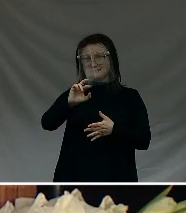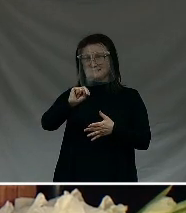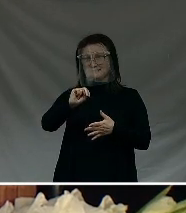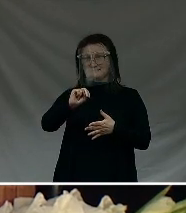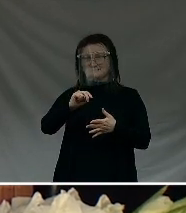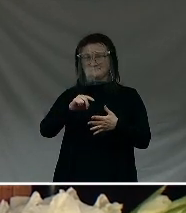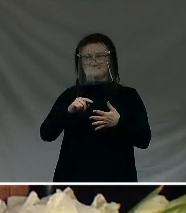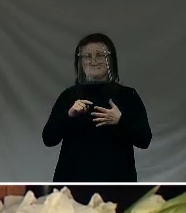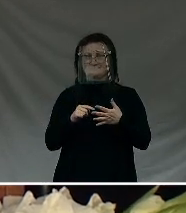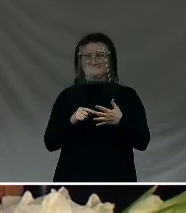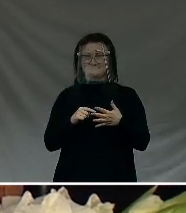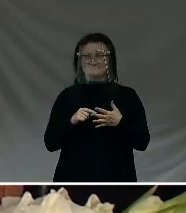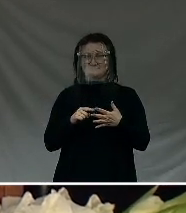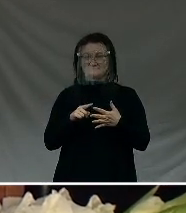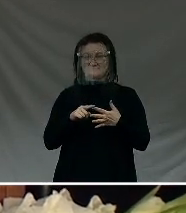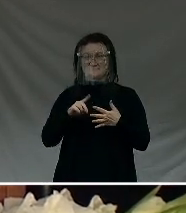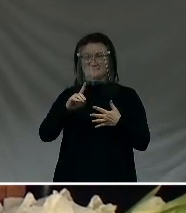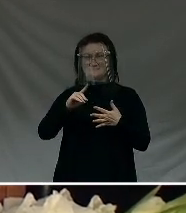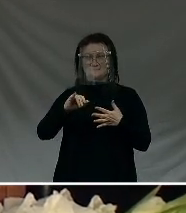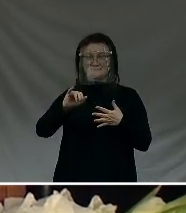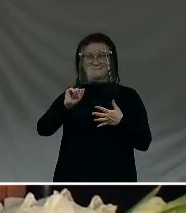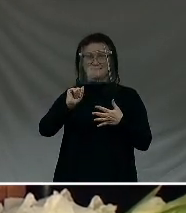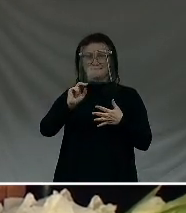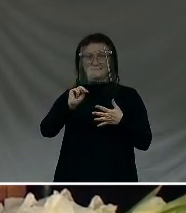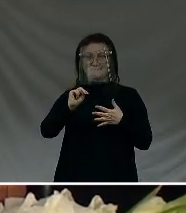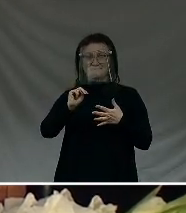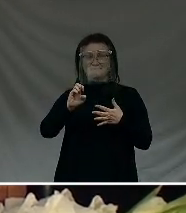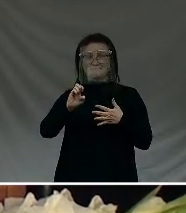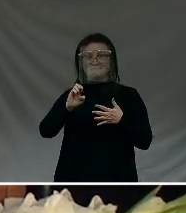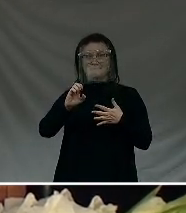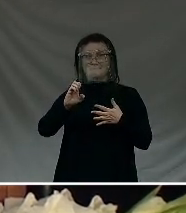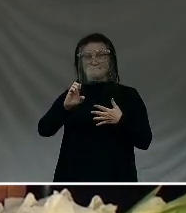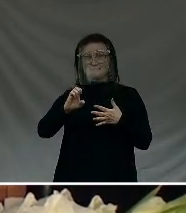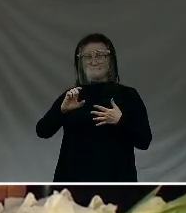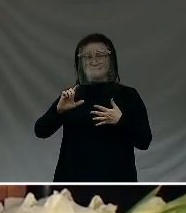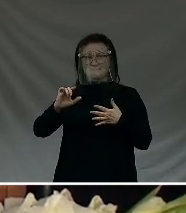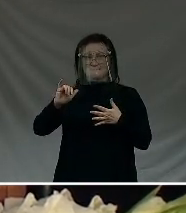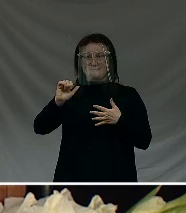Learning Improvement Officer Diane Ellis,